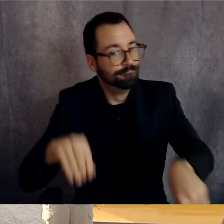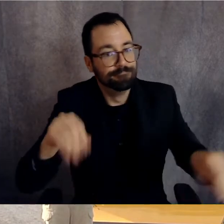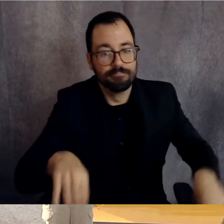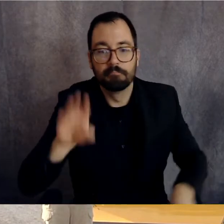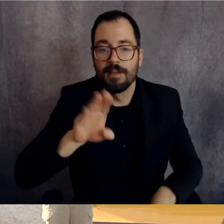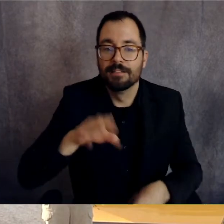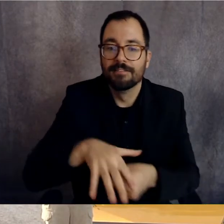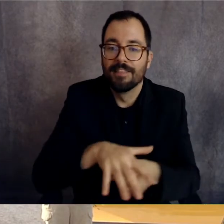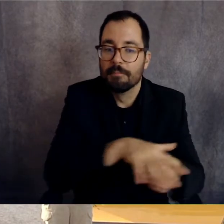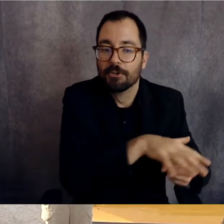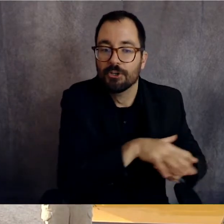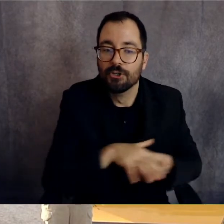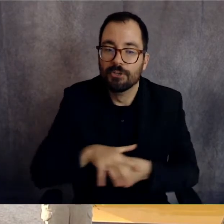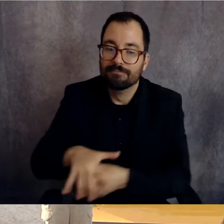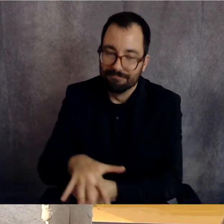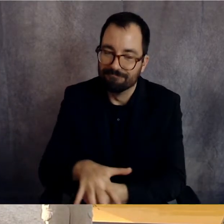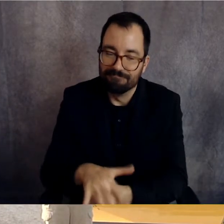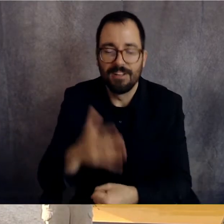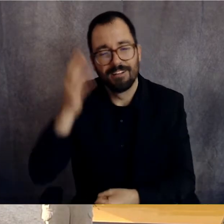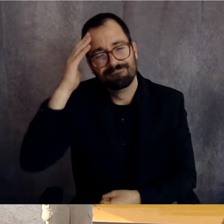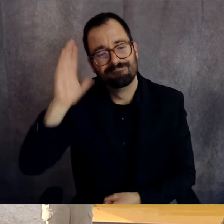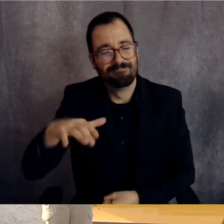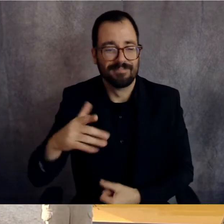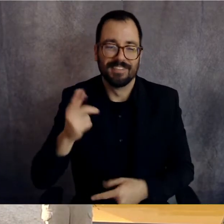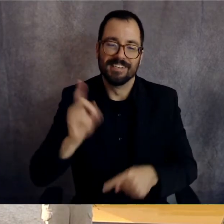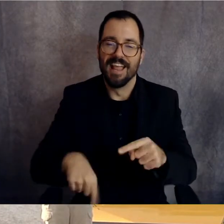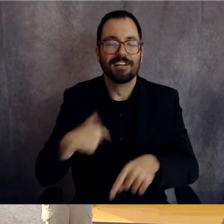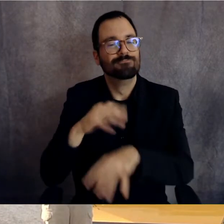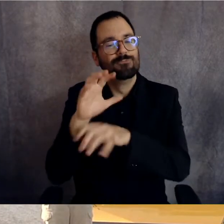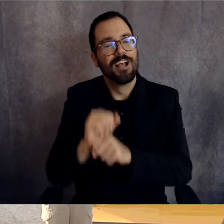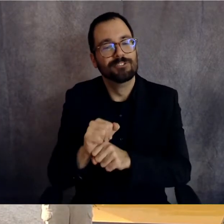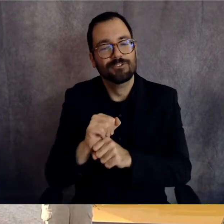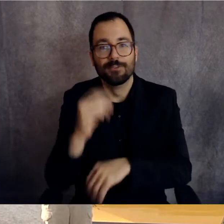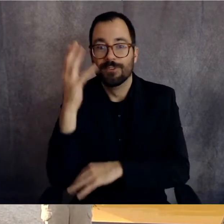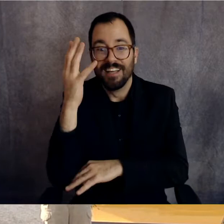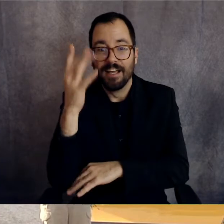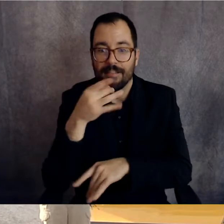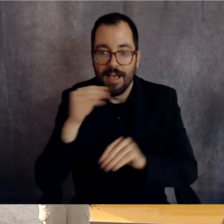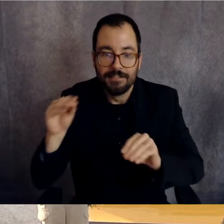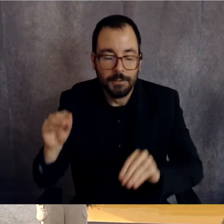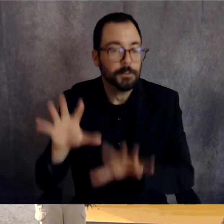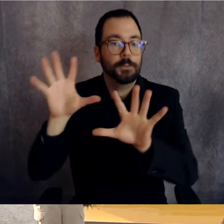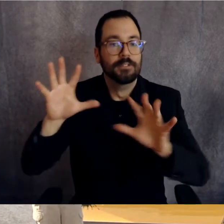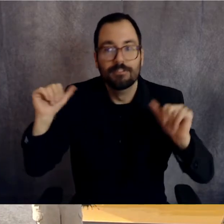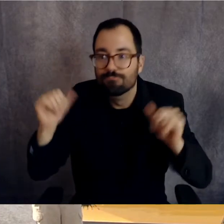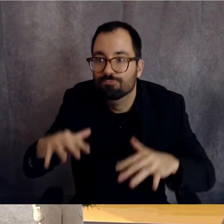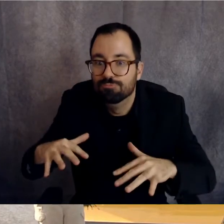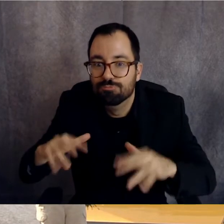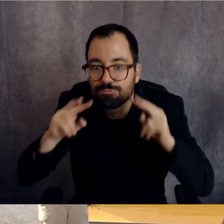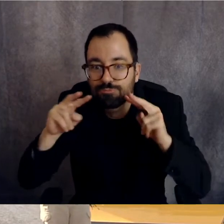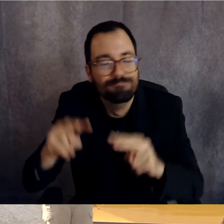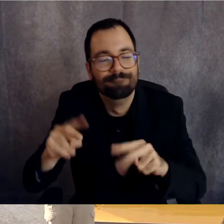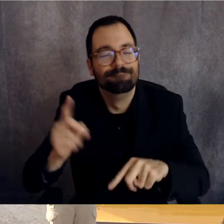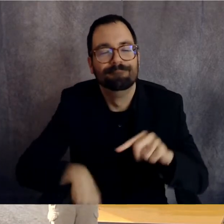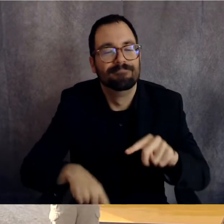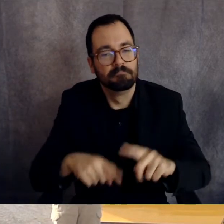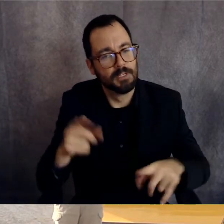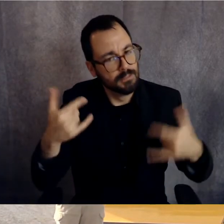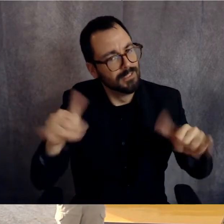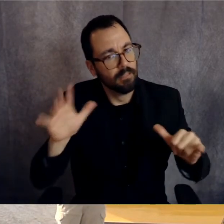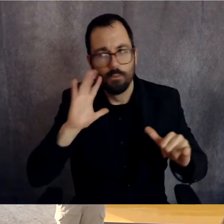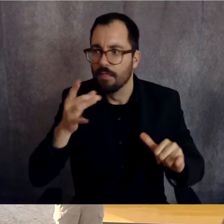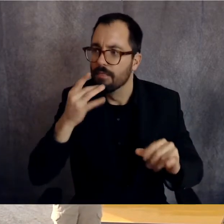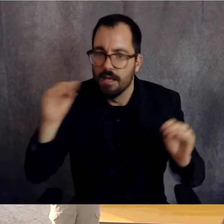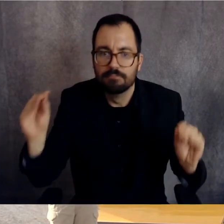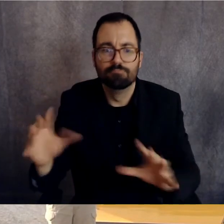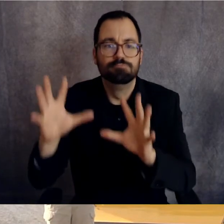there. We can't do traditional tree lightings this year with the crowds, but we'll see. We will be lighting these trees, and many of the